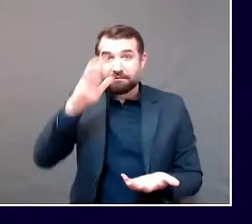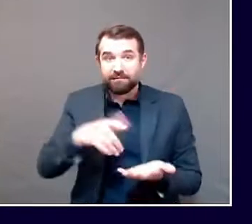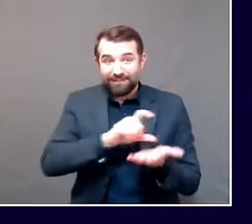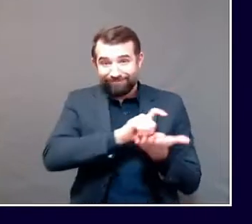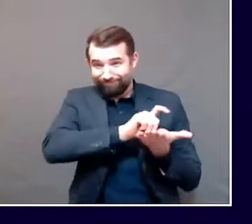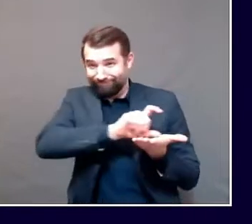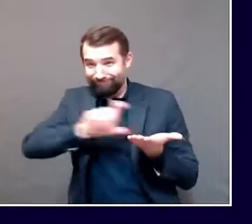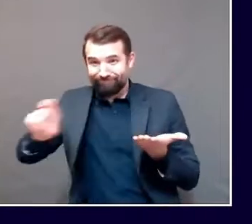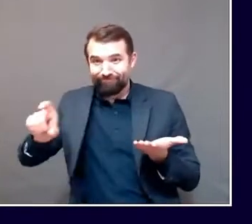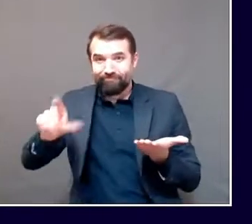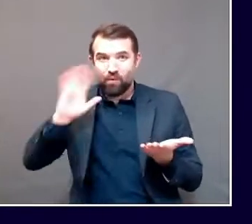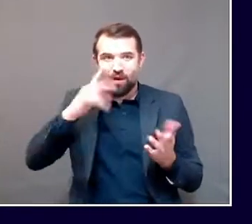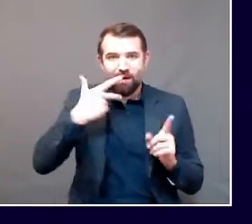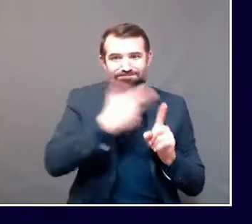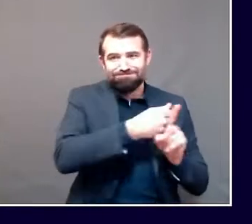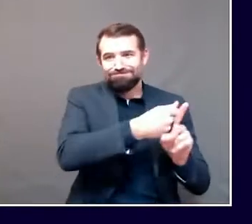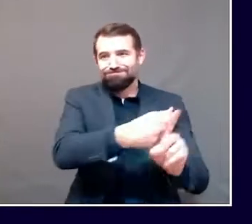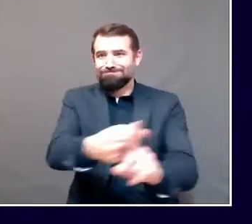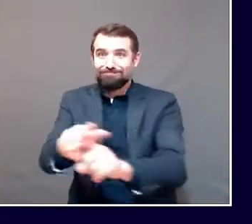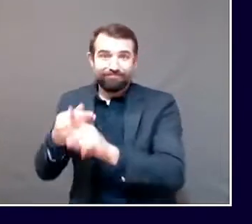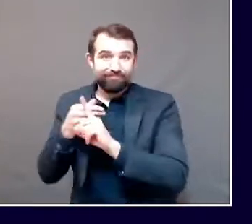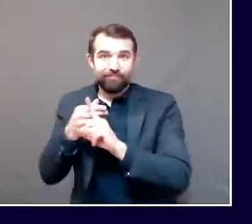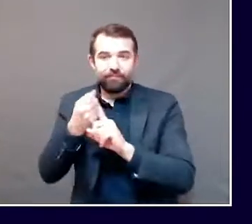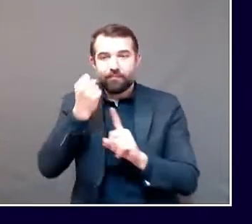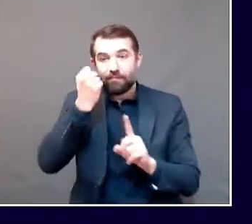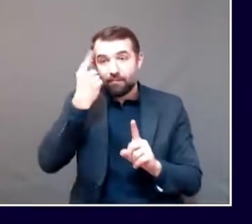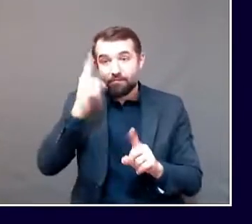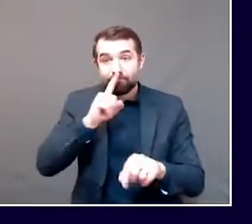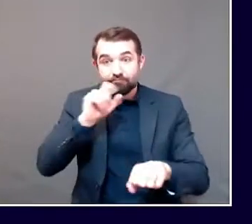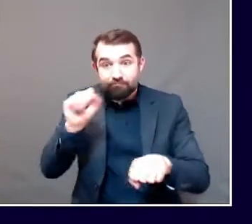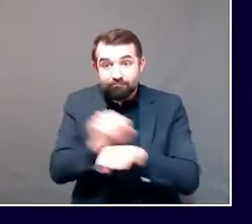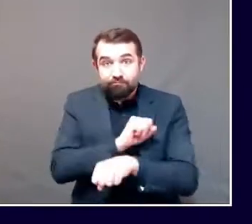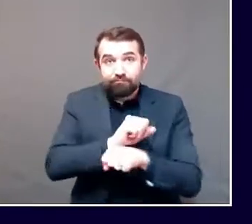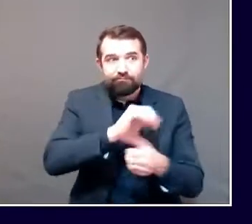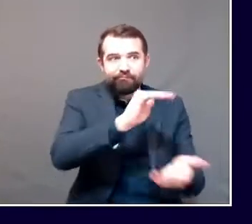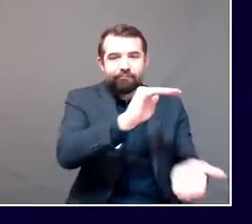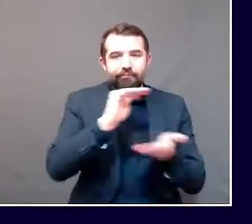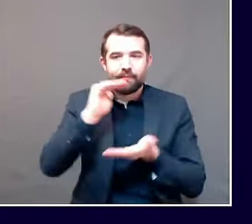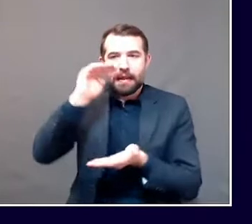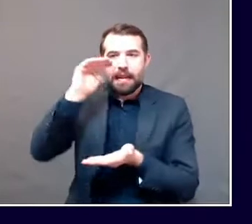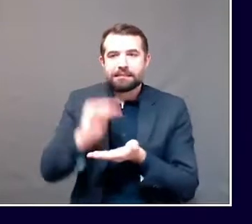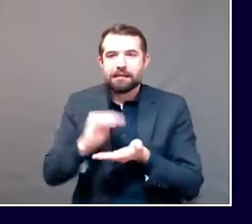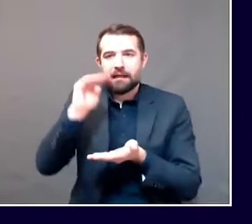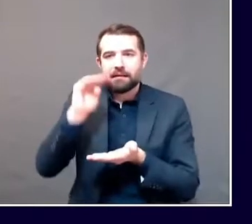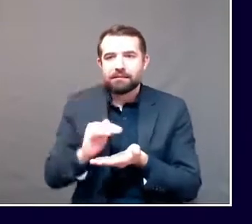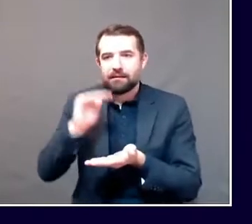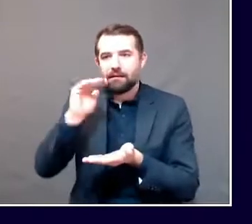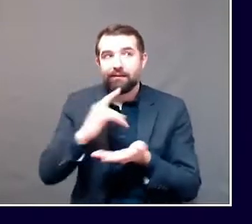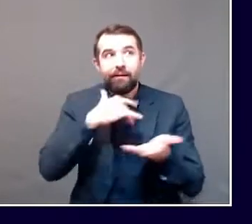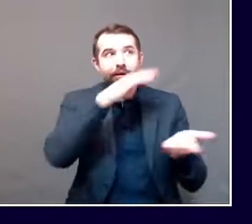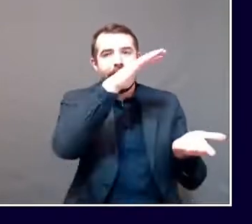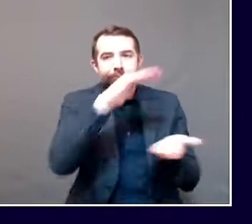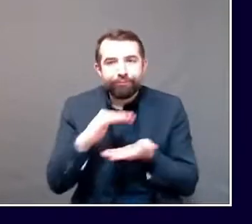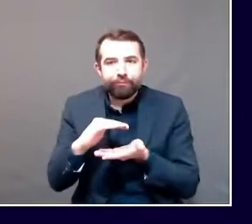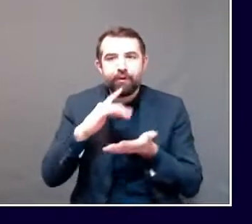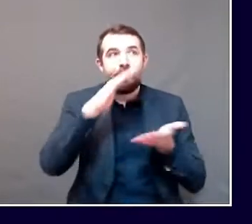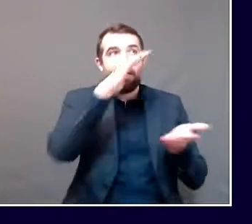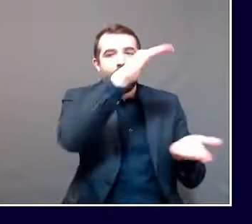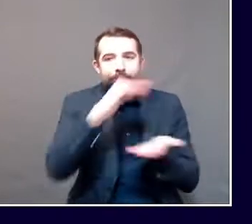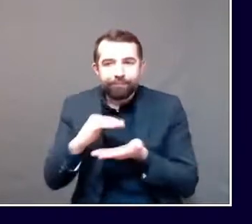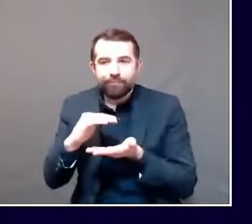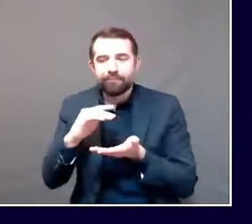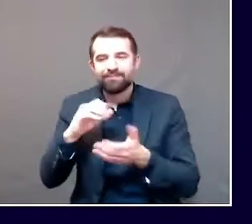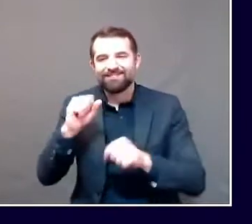widespread fashion. It is going to continue to take time. And it's not until Maine is receiving several hundreds